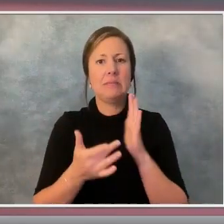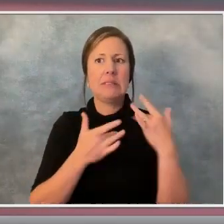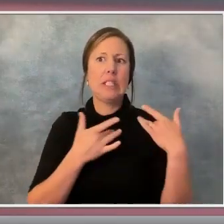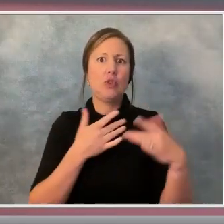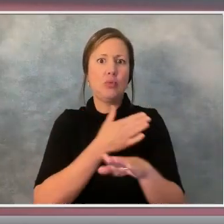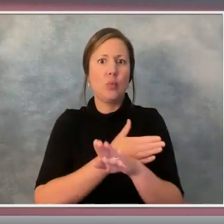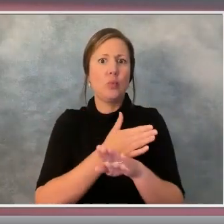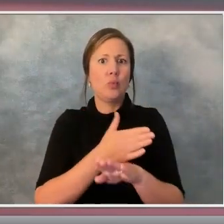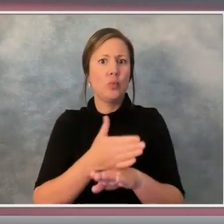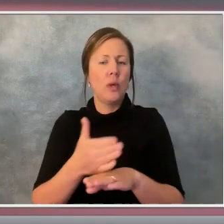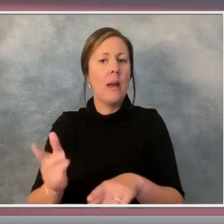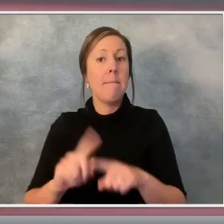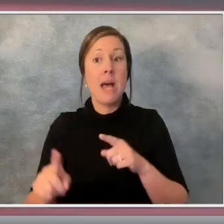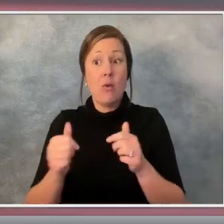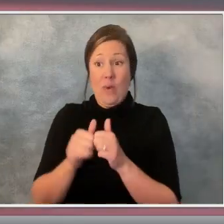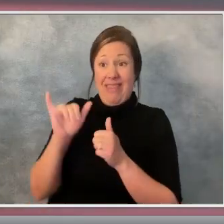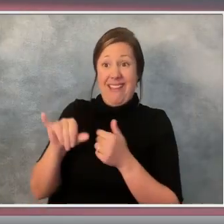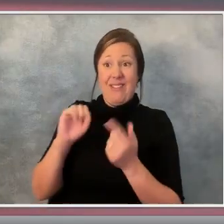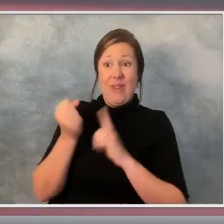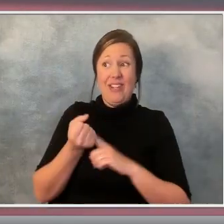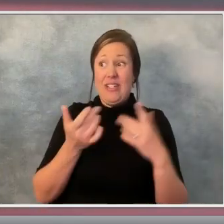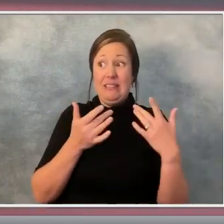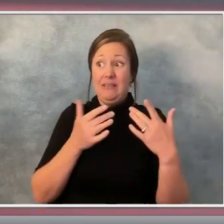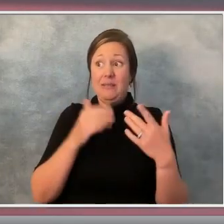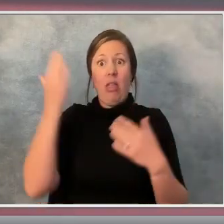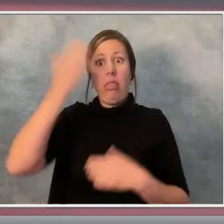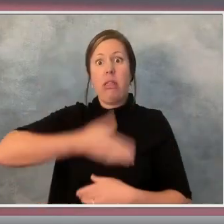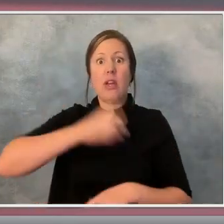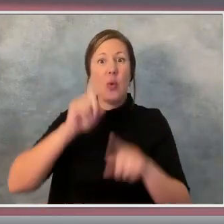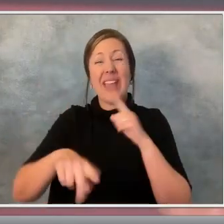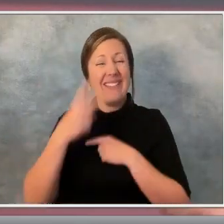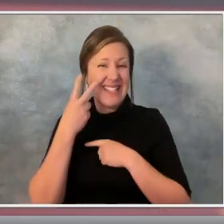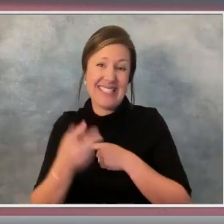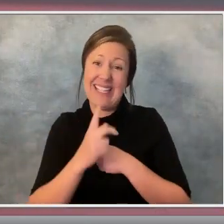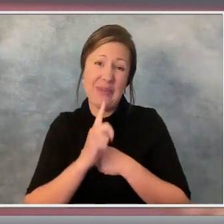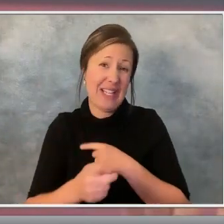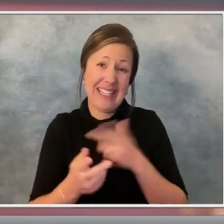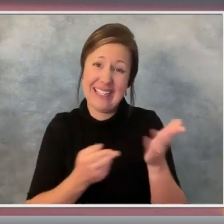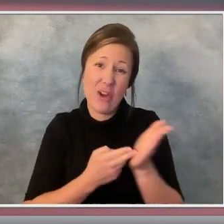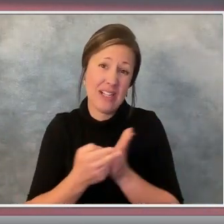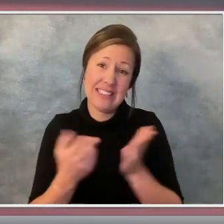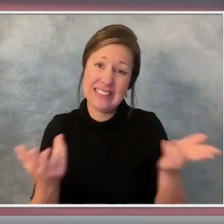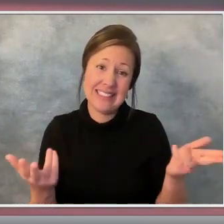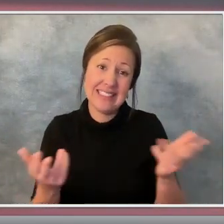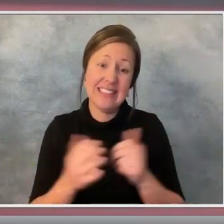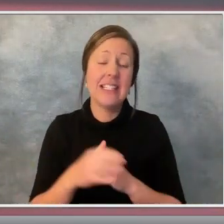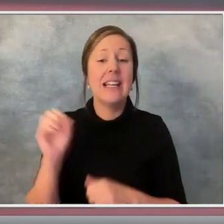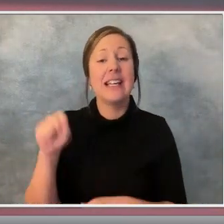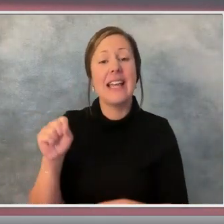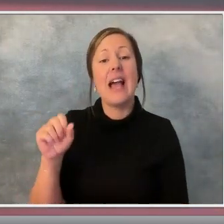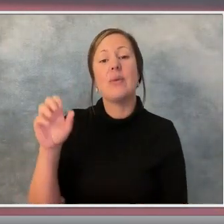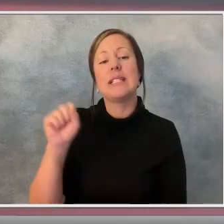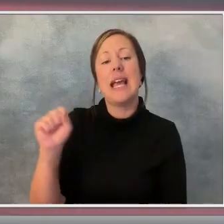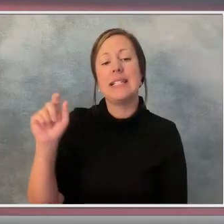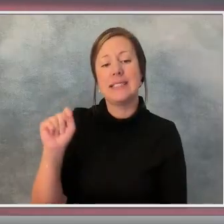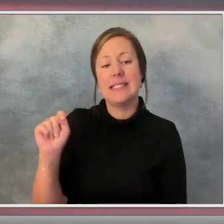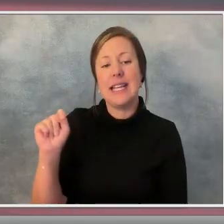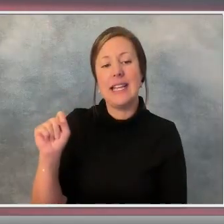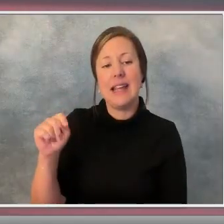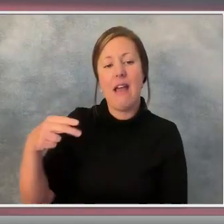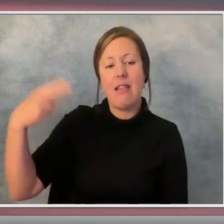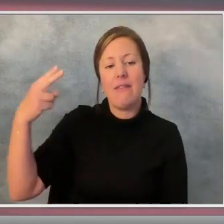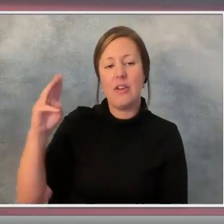up on a scan. Is there or a name dye test? No, for the type of heart attack? Yeah, it was a ST elevation MI, but it's usually the 30 and